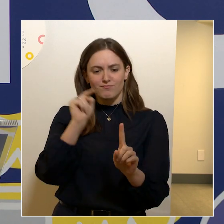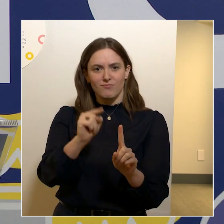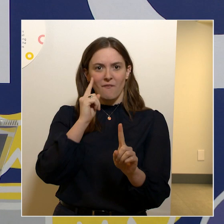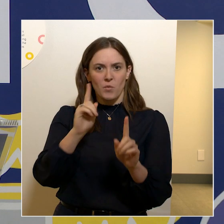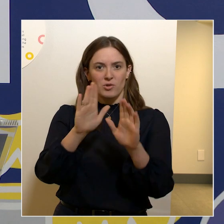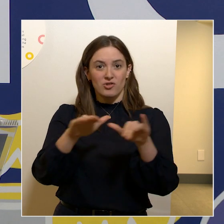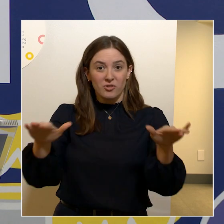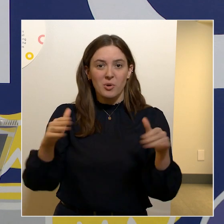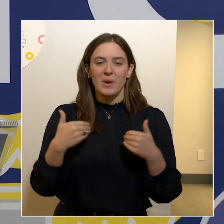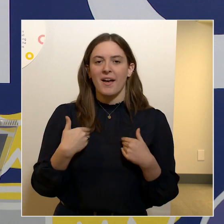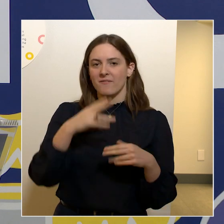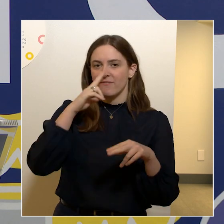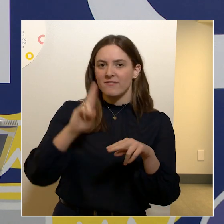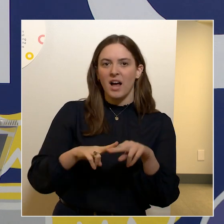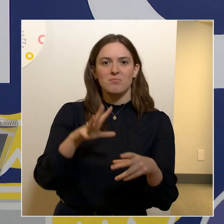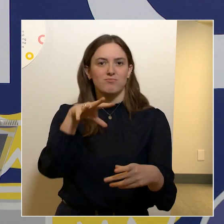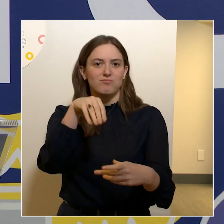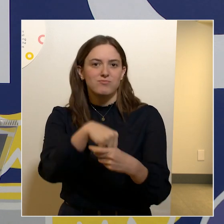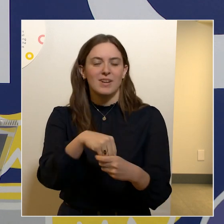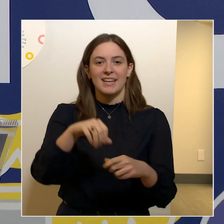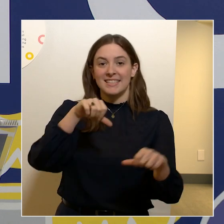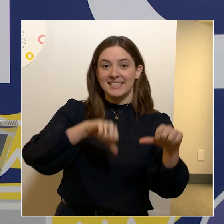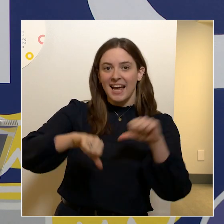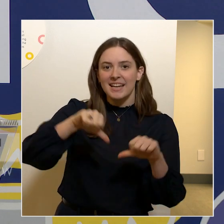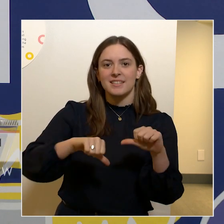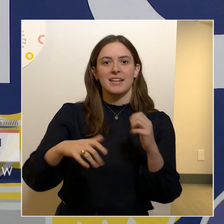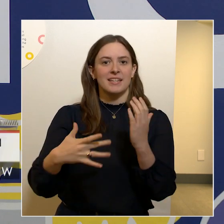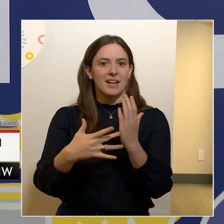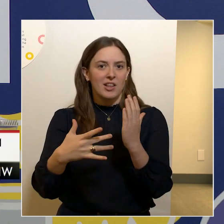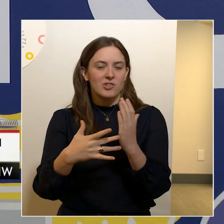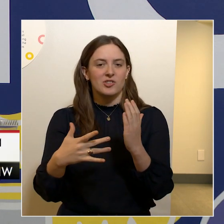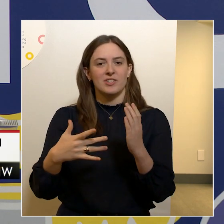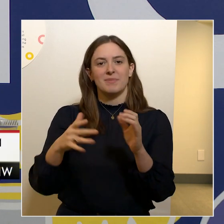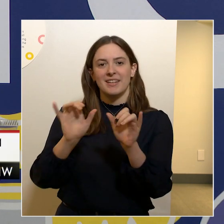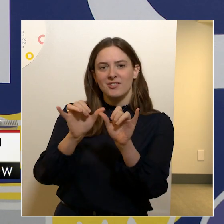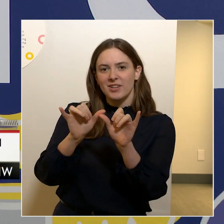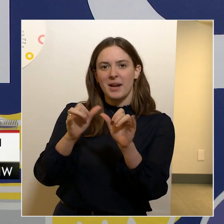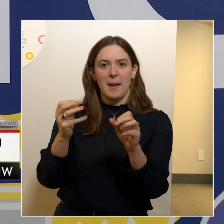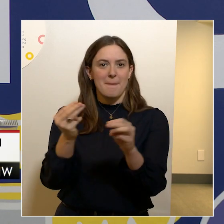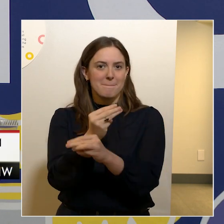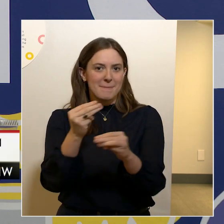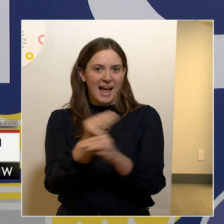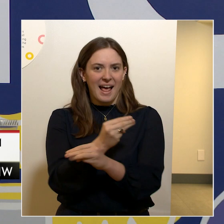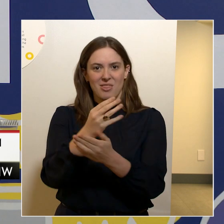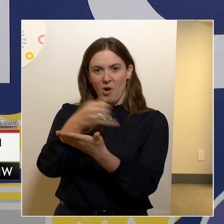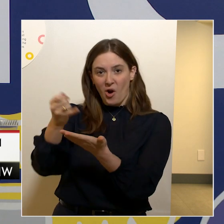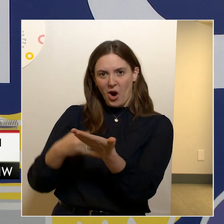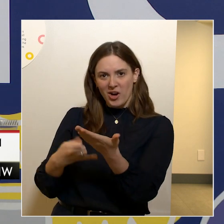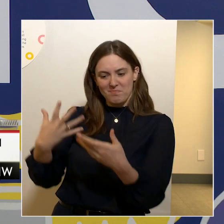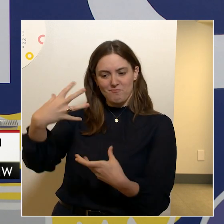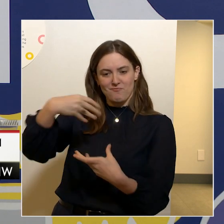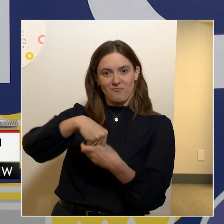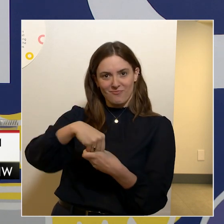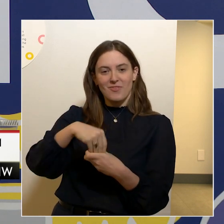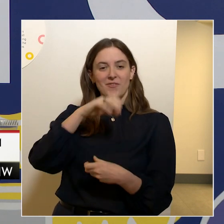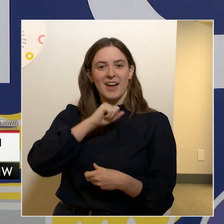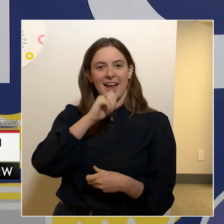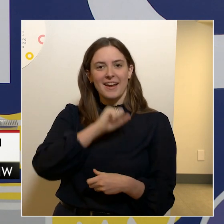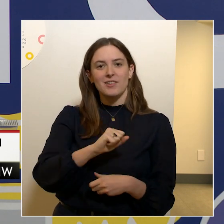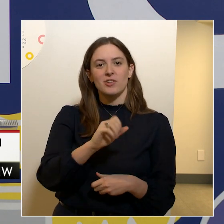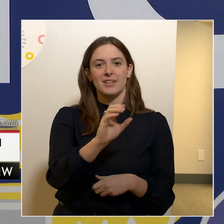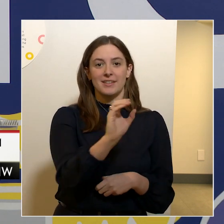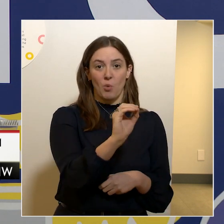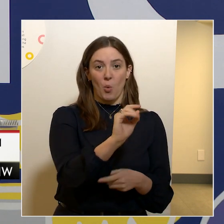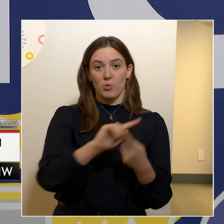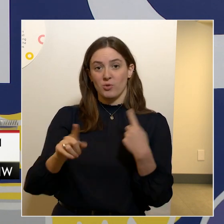interactive science, technology, engineering, arts, and math experiences for young learners ages 0 to